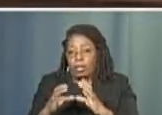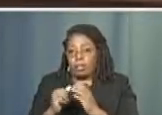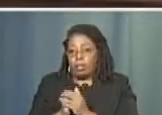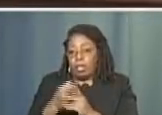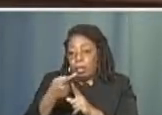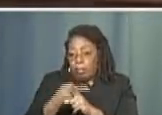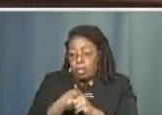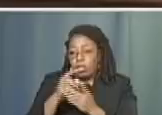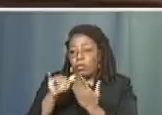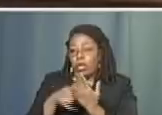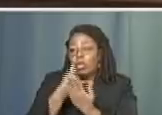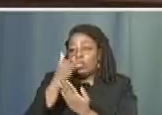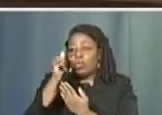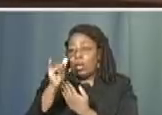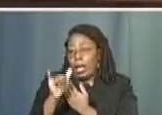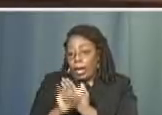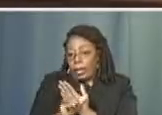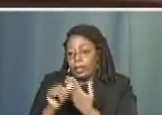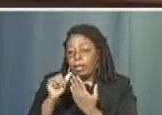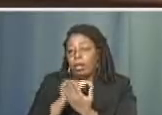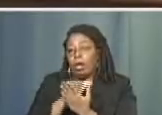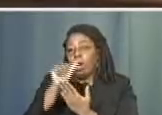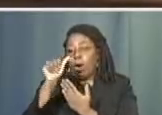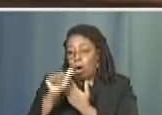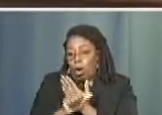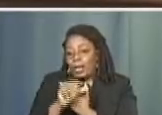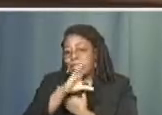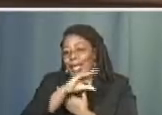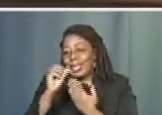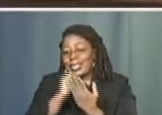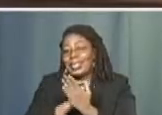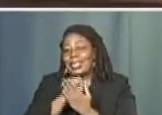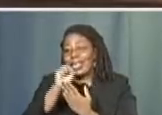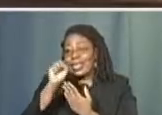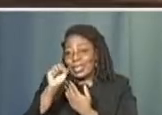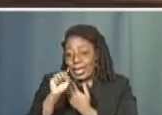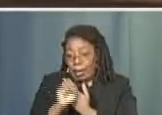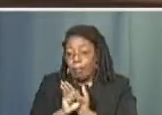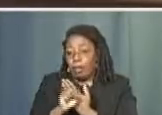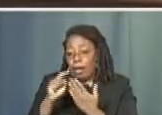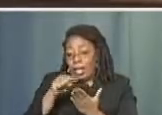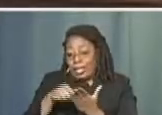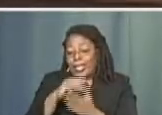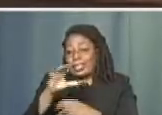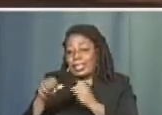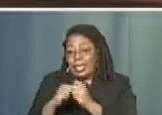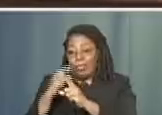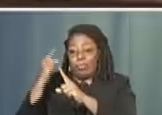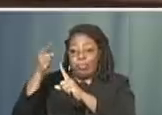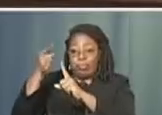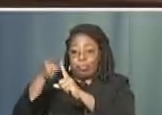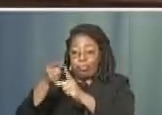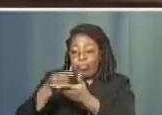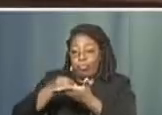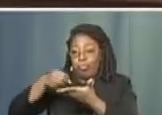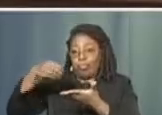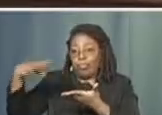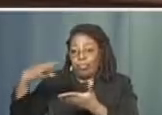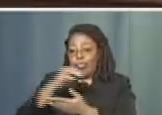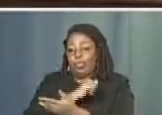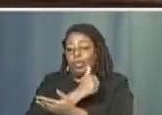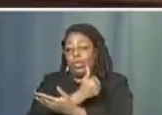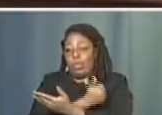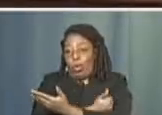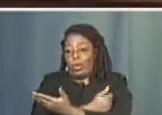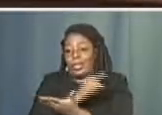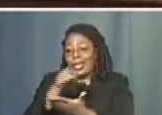months of July, August, and September of this year, the projected expenditure of the authority for